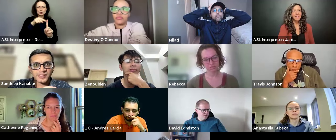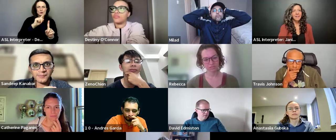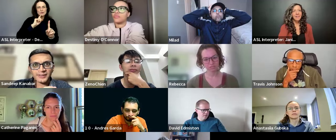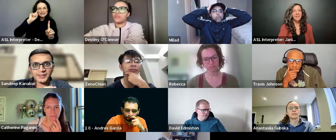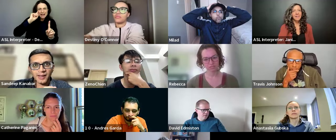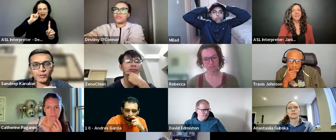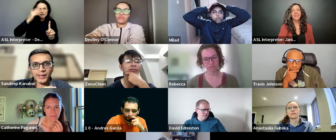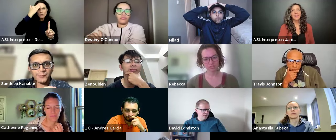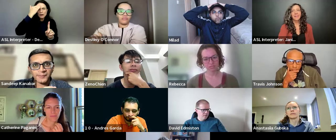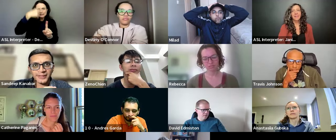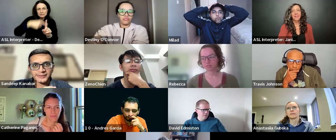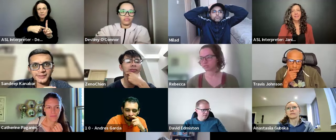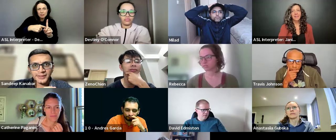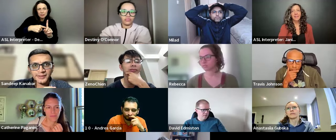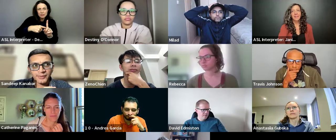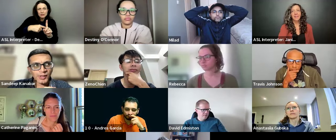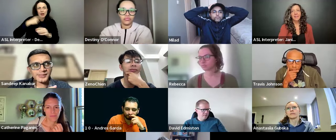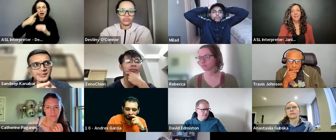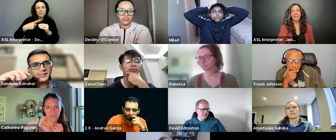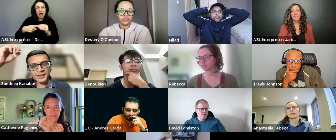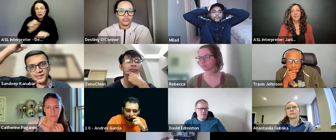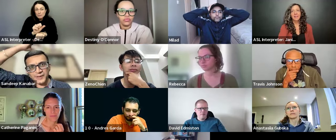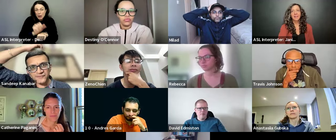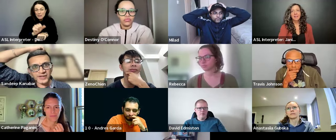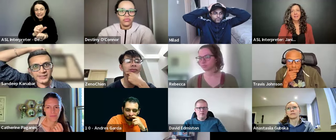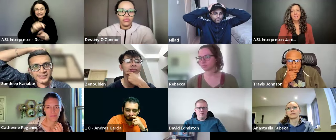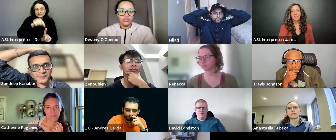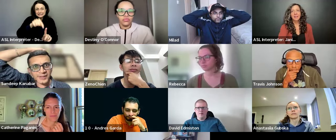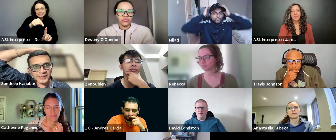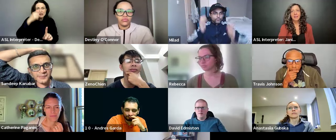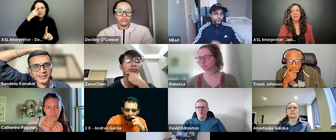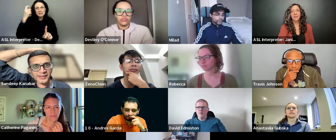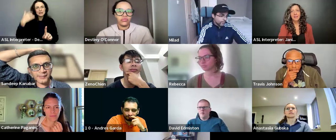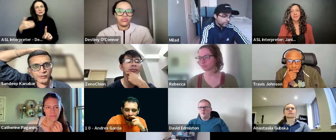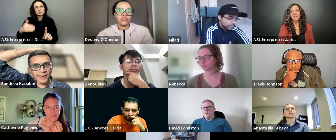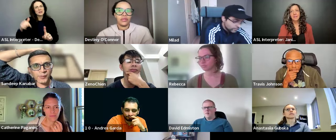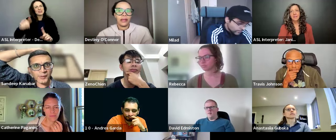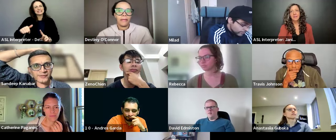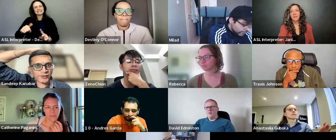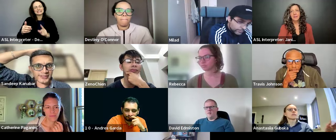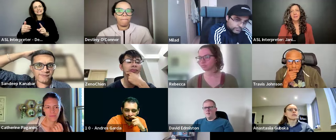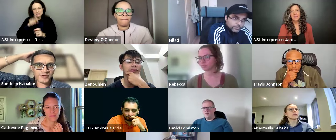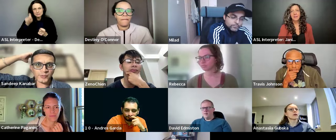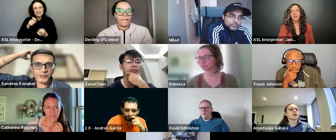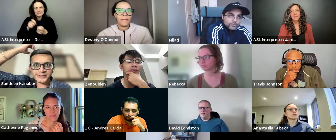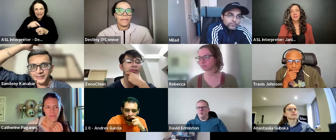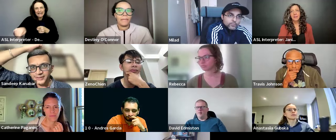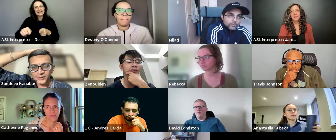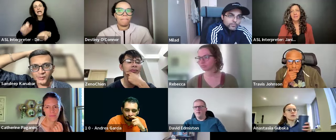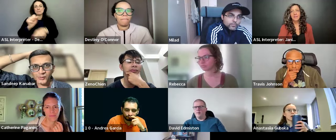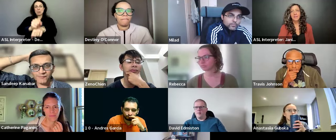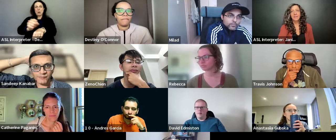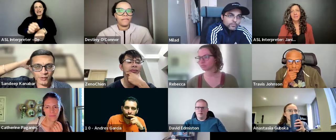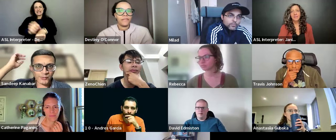Deaf Awareness Month about employment? Because this is specifically this month is basically about employment for the Deaf